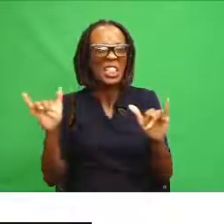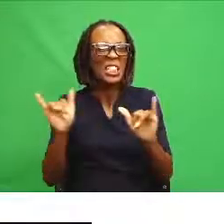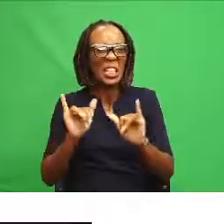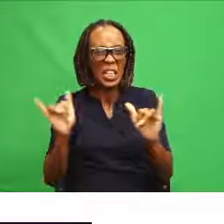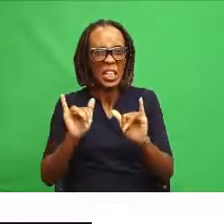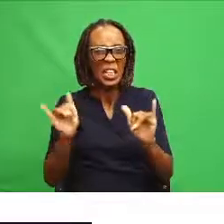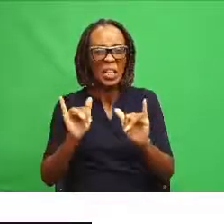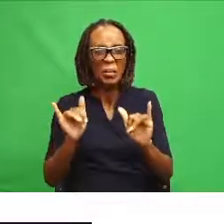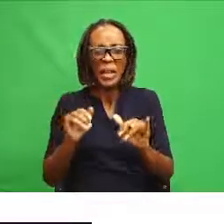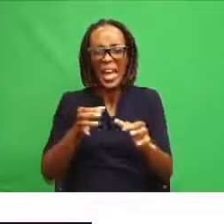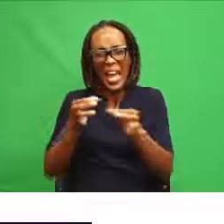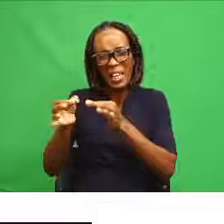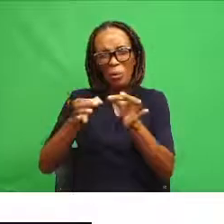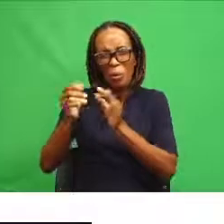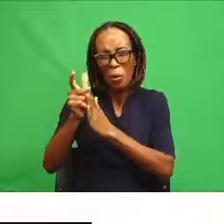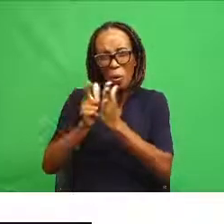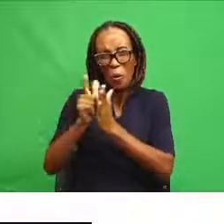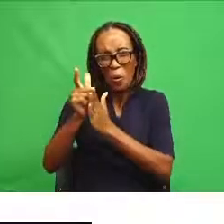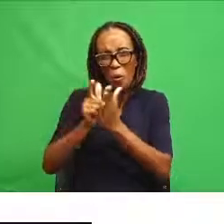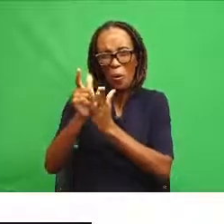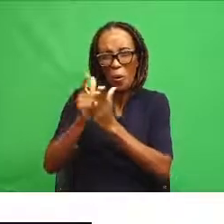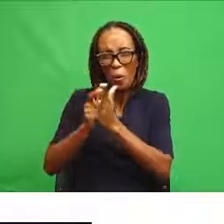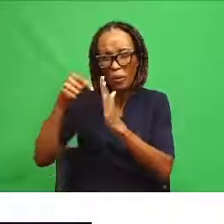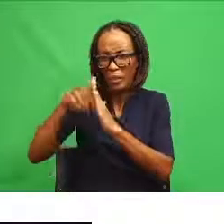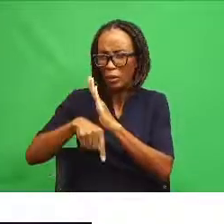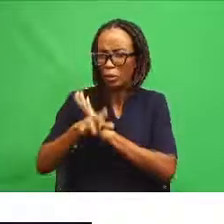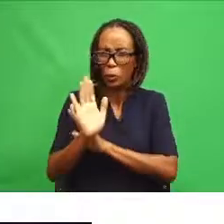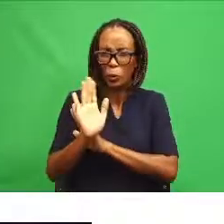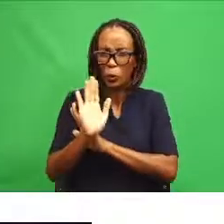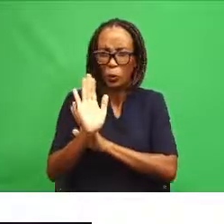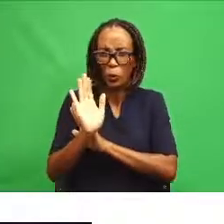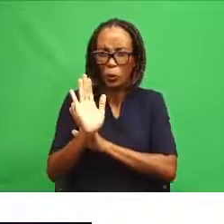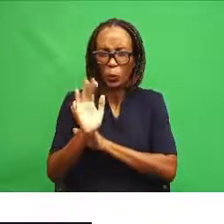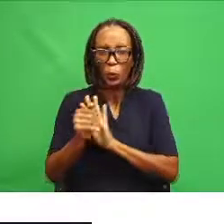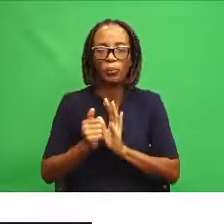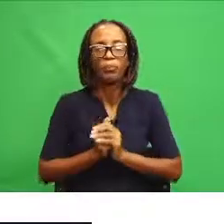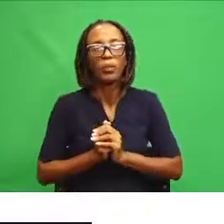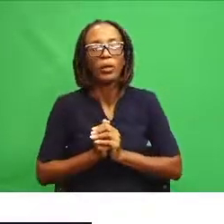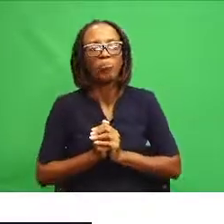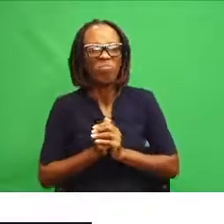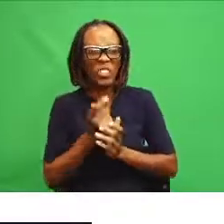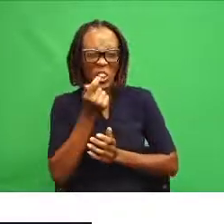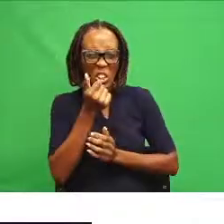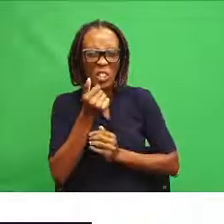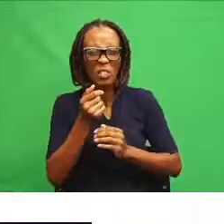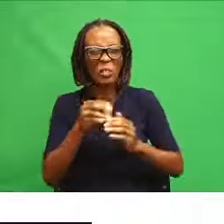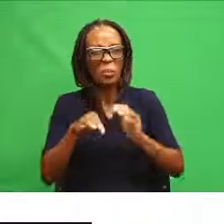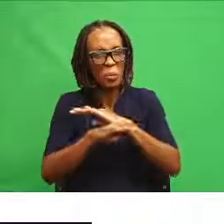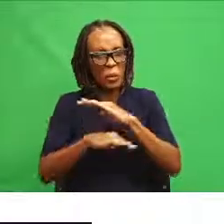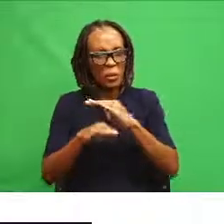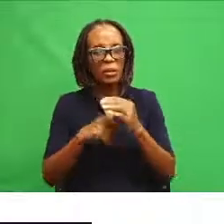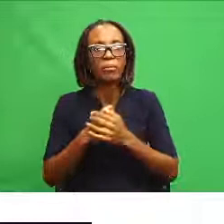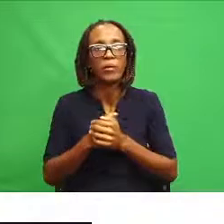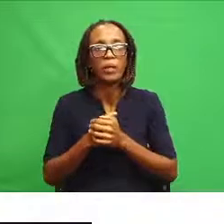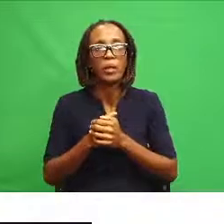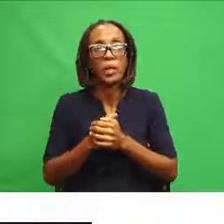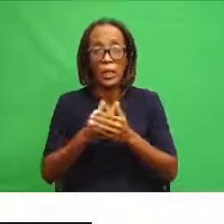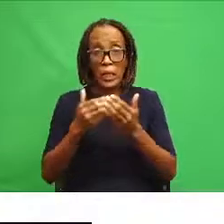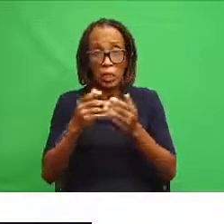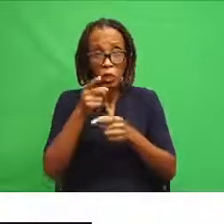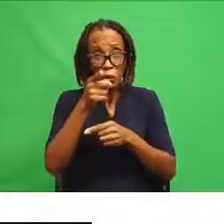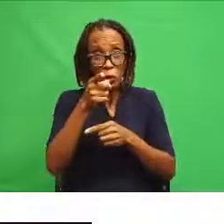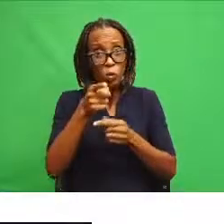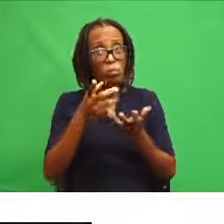And I'm not going into the intestacy laws in any detail here. I want to encourage you, We live in this age